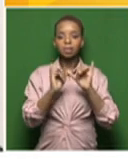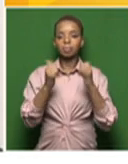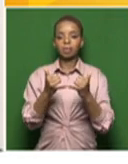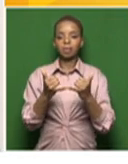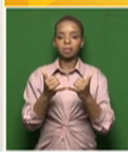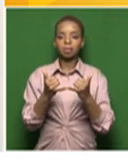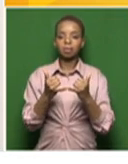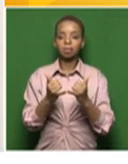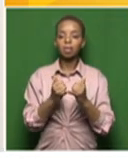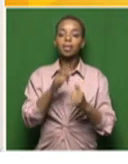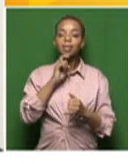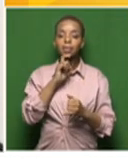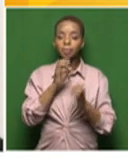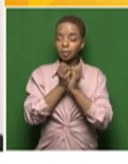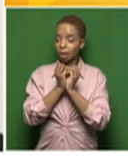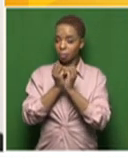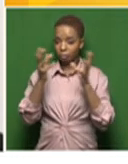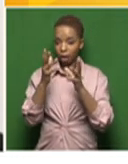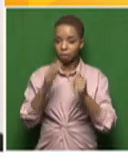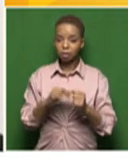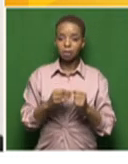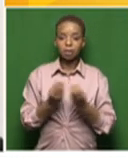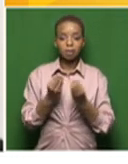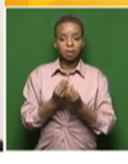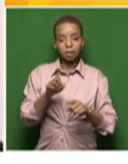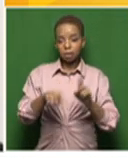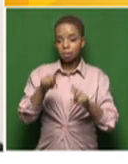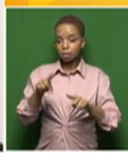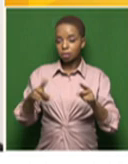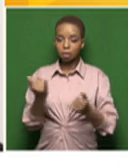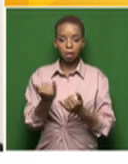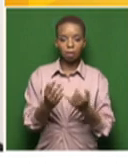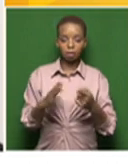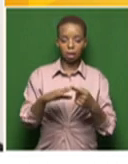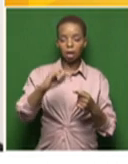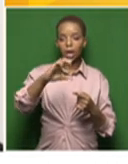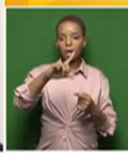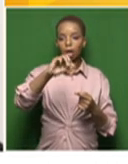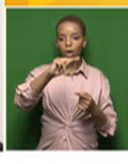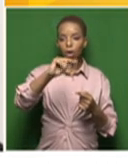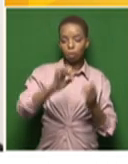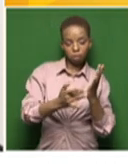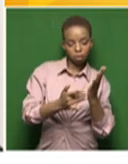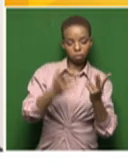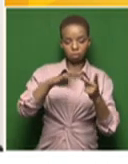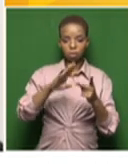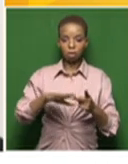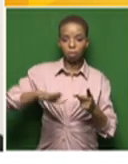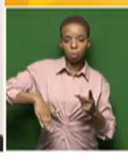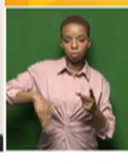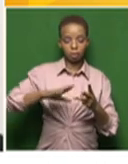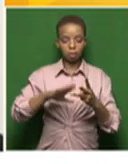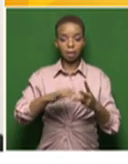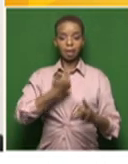in many different things. This includes drone technology, automated cars, self-driving cars. And